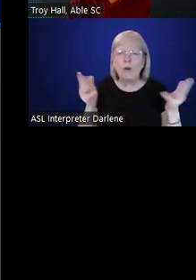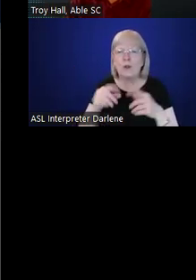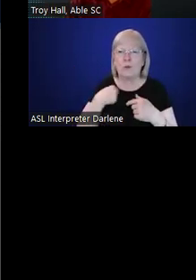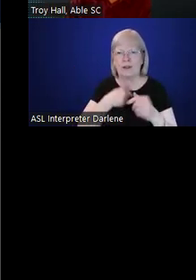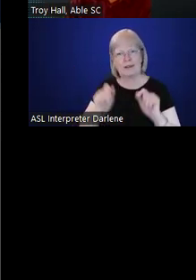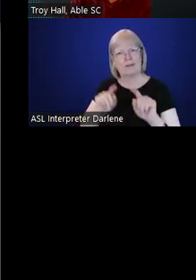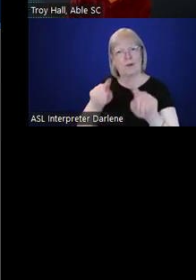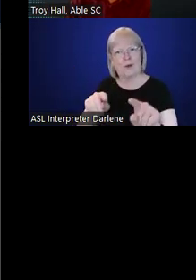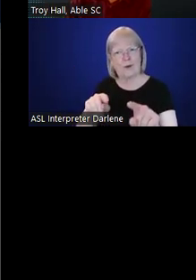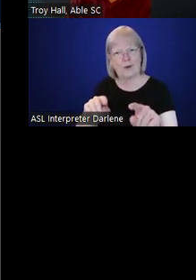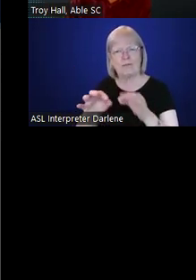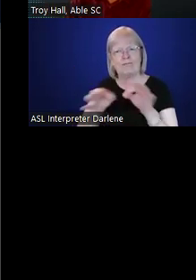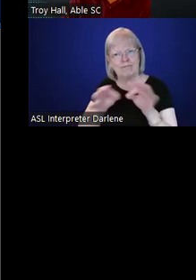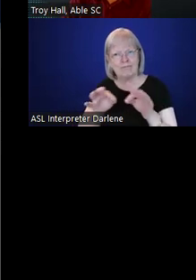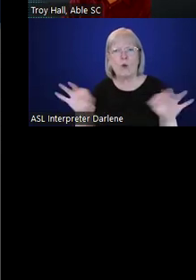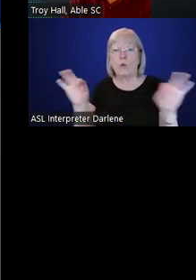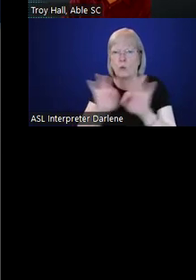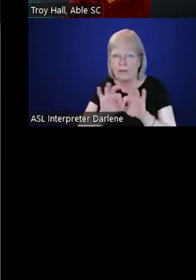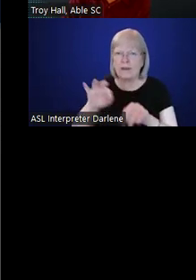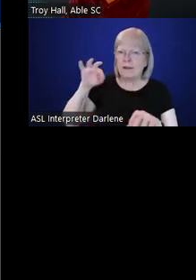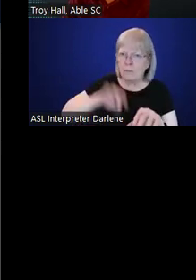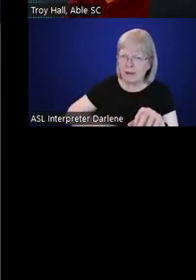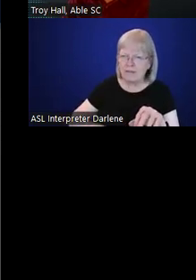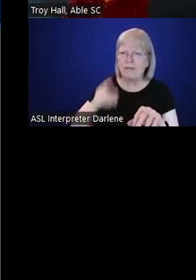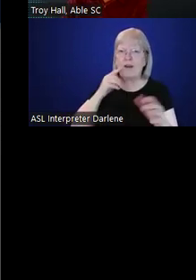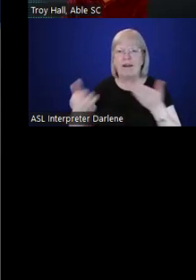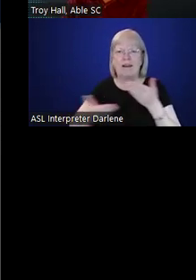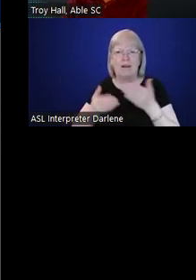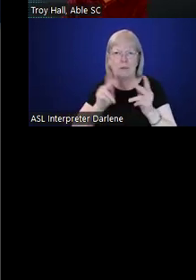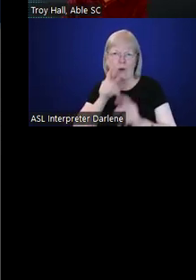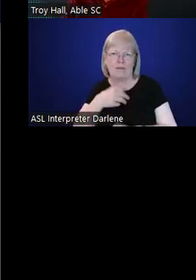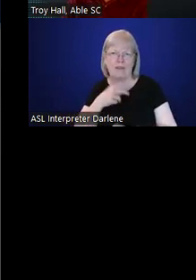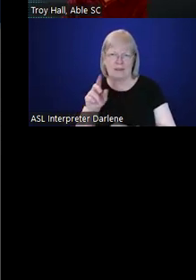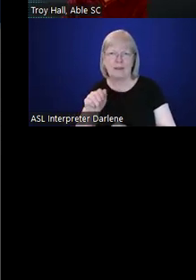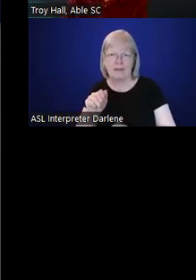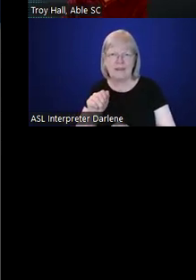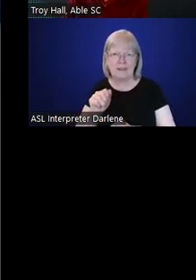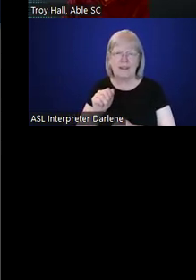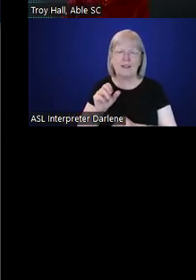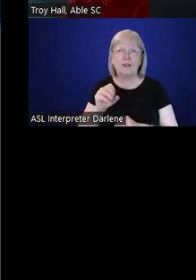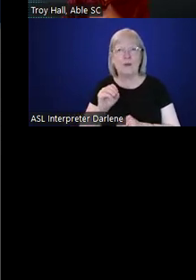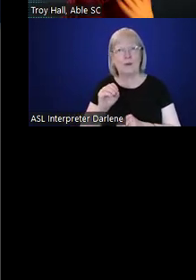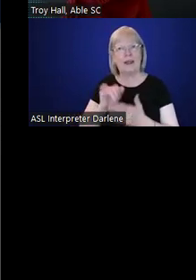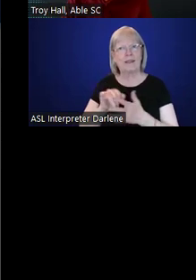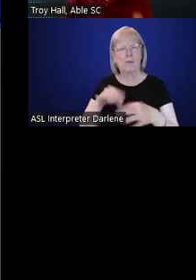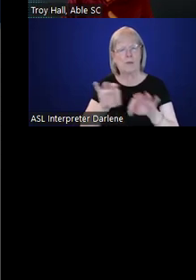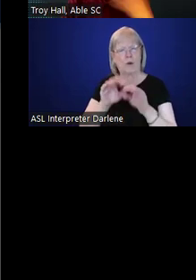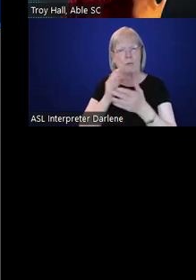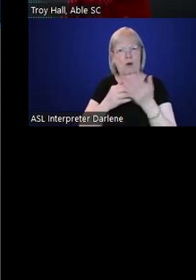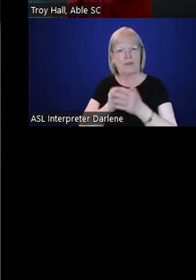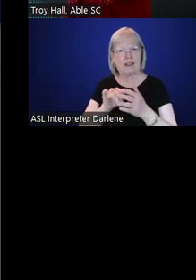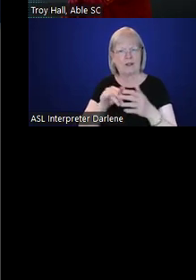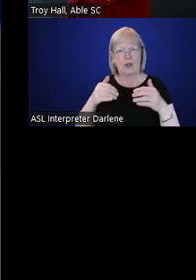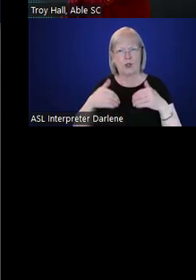hiring people, it is an advanced, but it's a key part of these youth transition services because they have to have